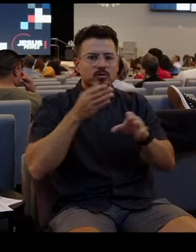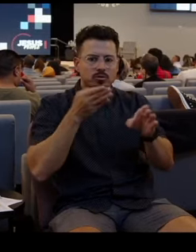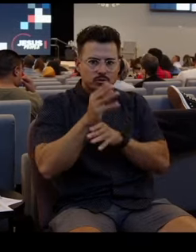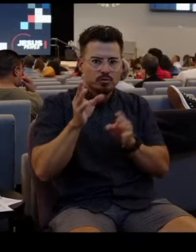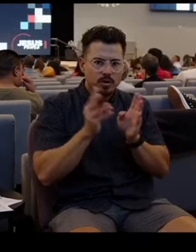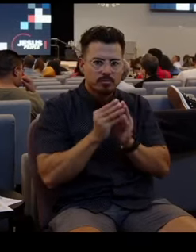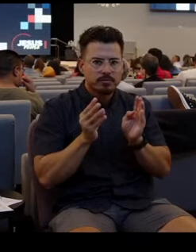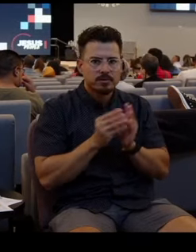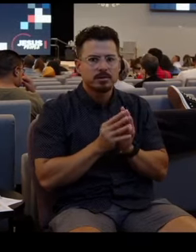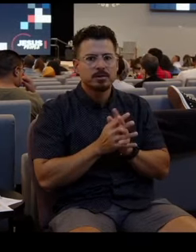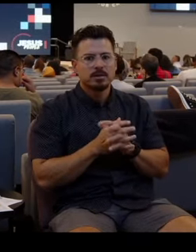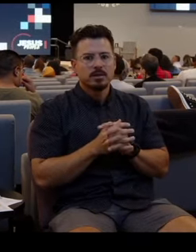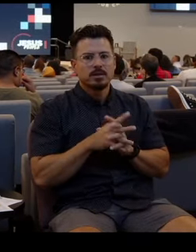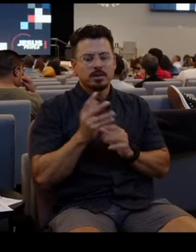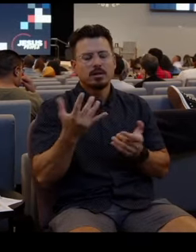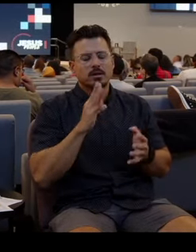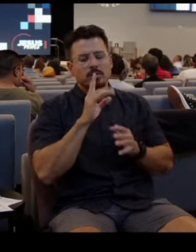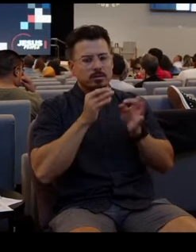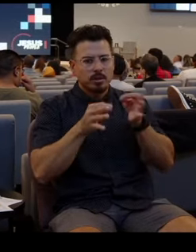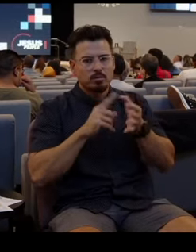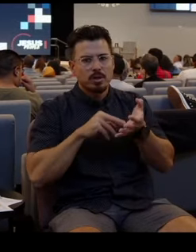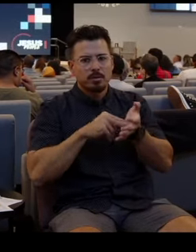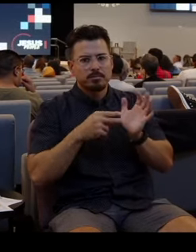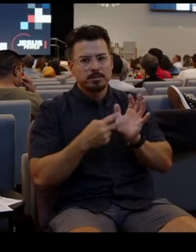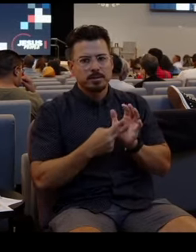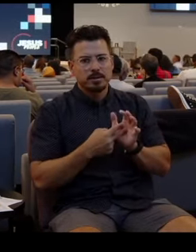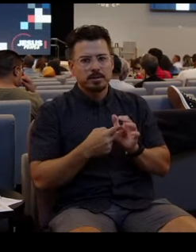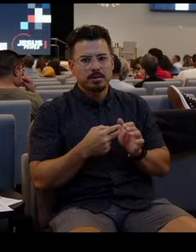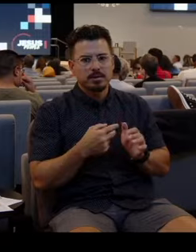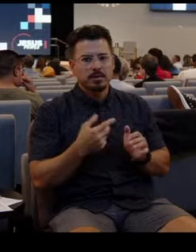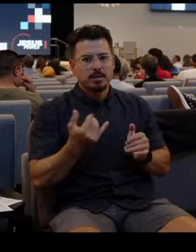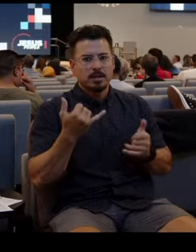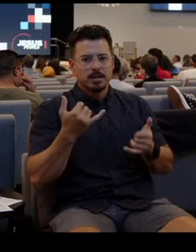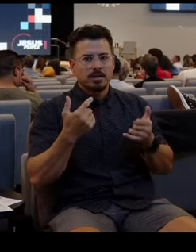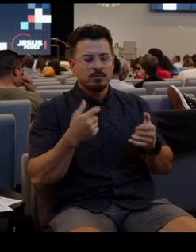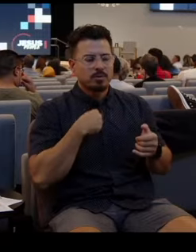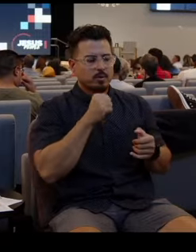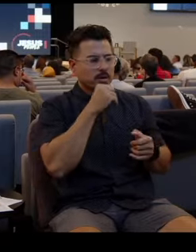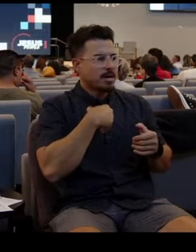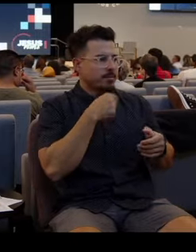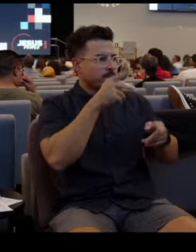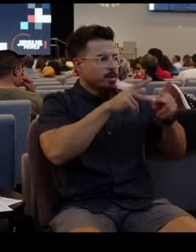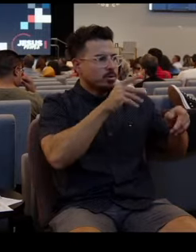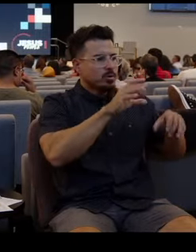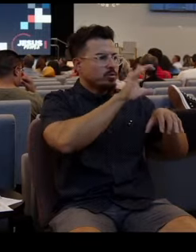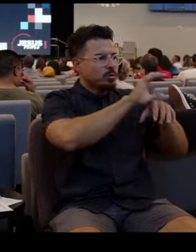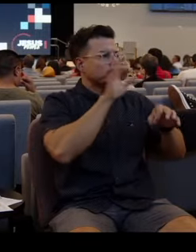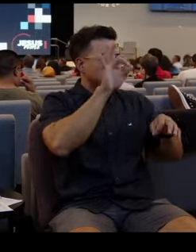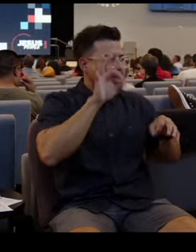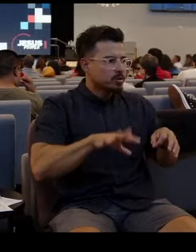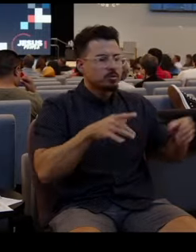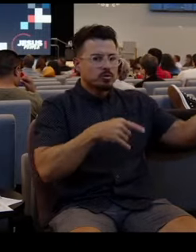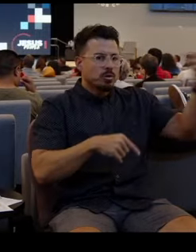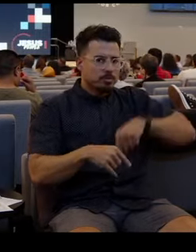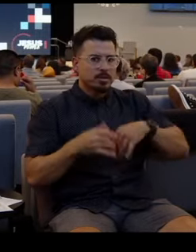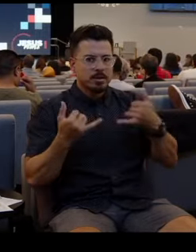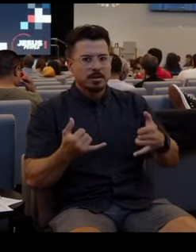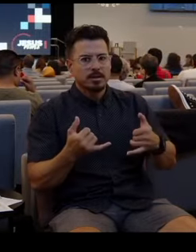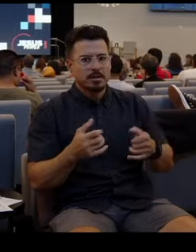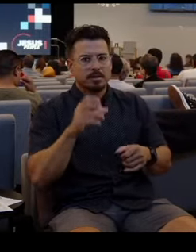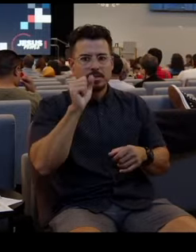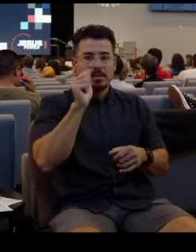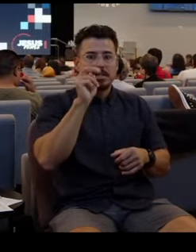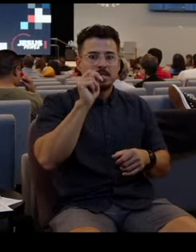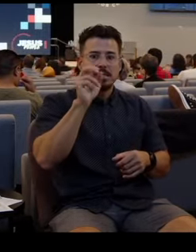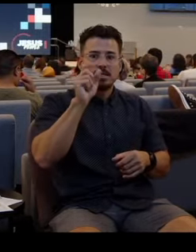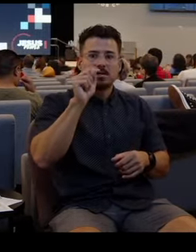conference. Now, here's what I mean. We don't have as many delegates from those churches coming to conference. Because, you know, San Antonio has a